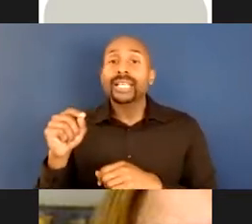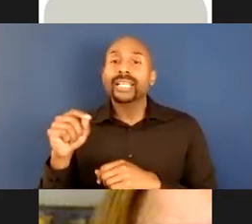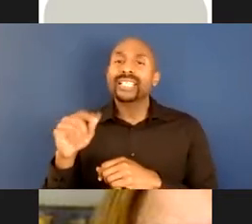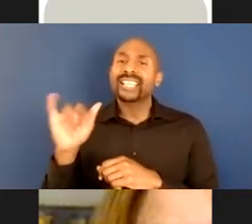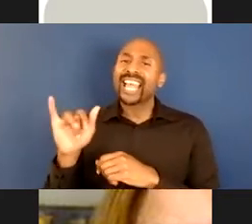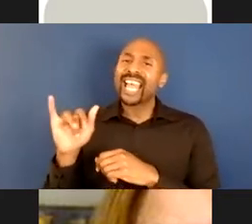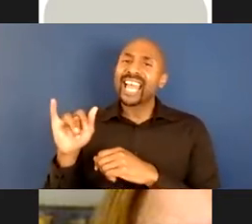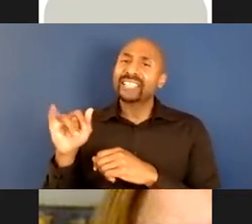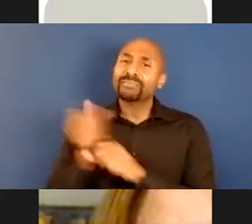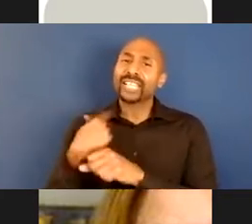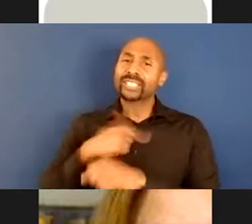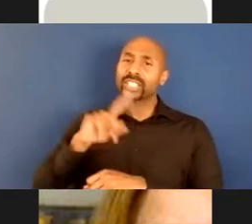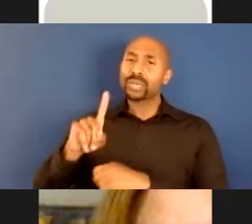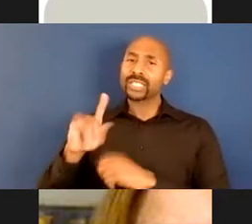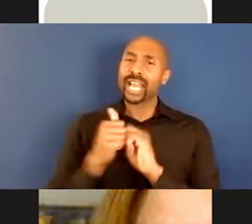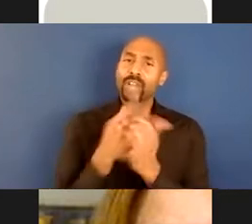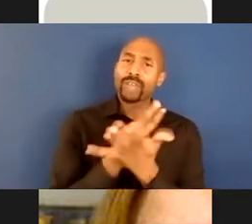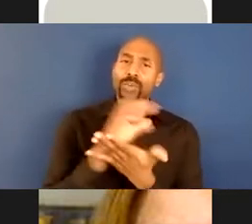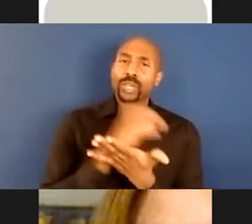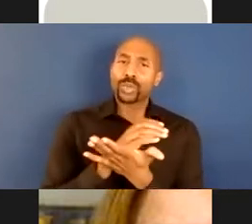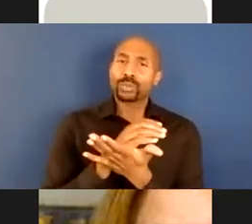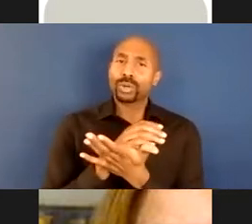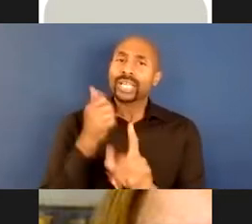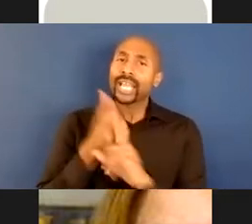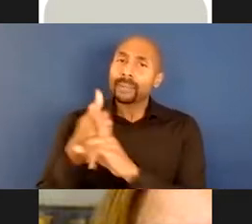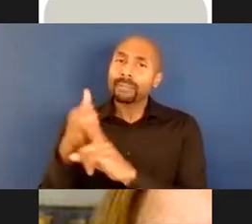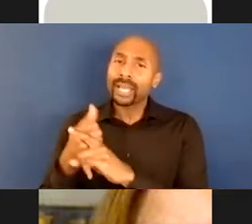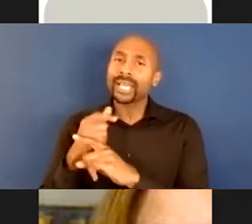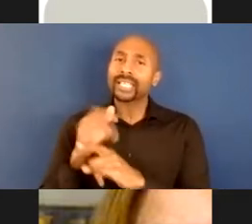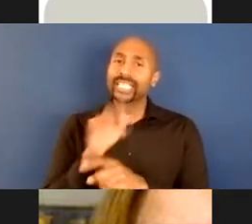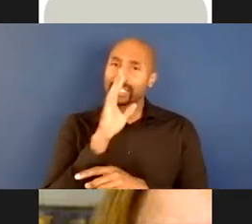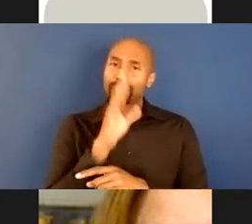has disappeared. And maybe also Dr. Watkins could offer thoughts.